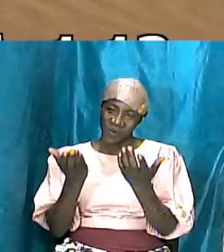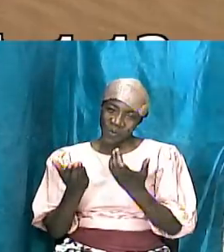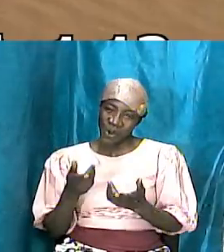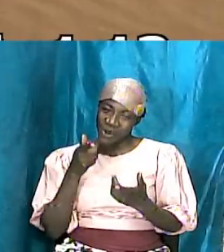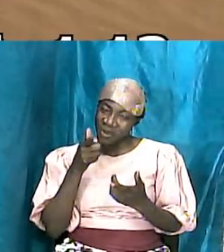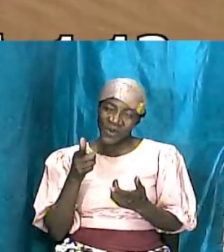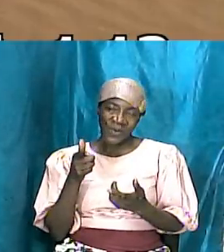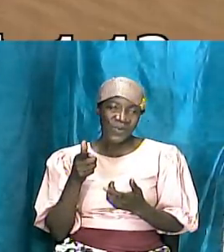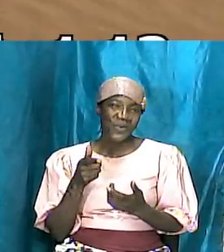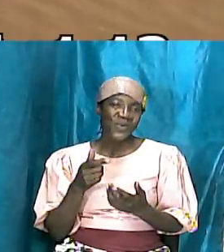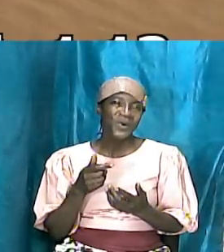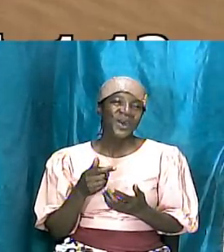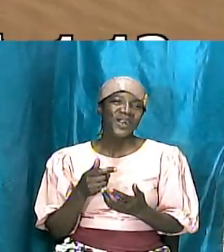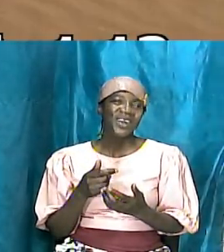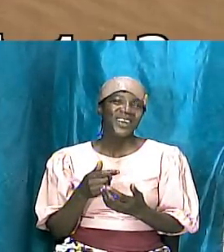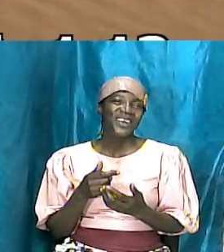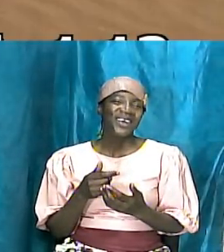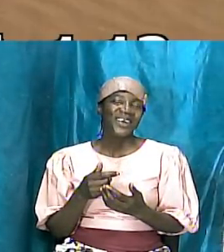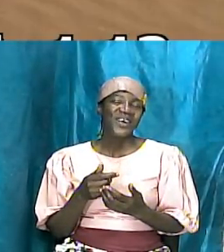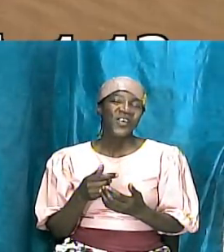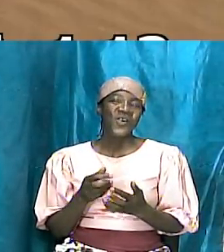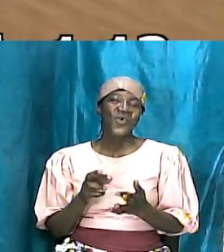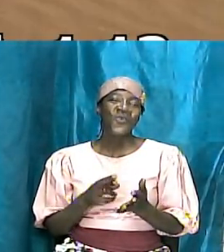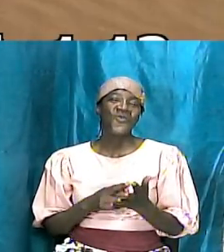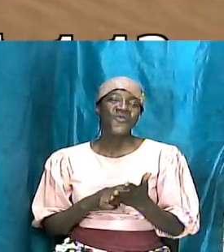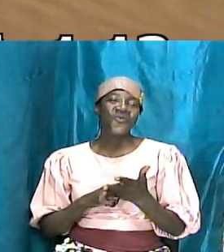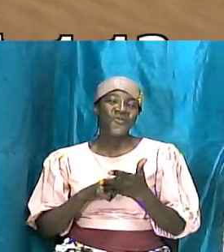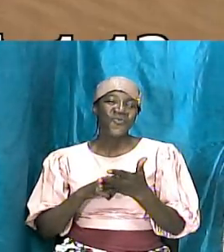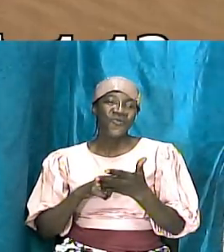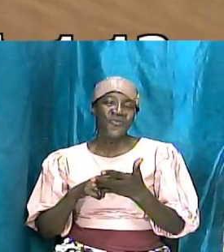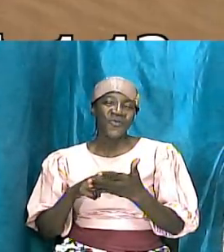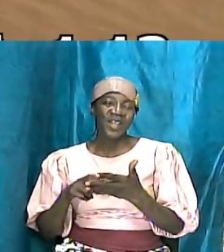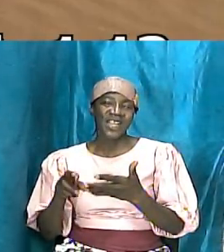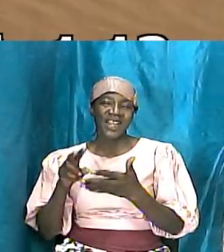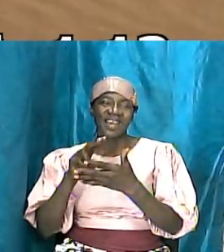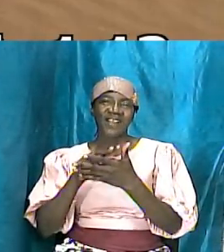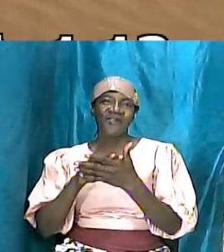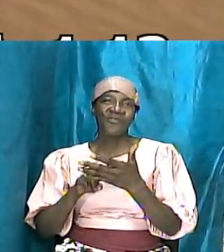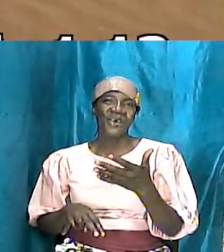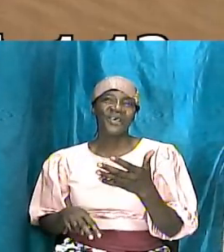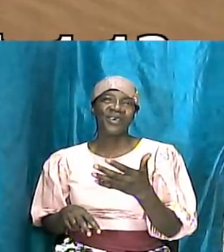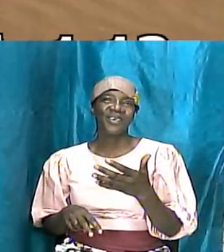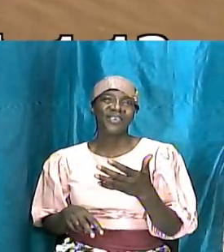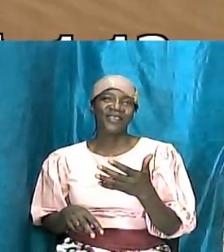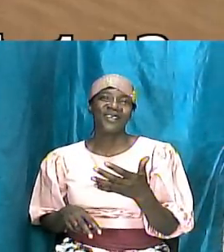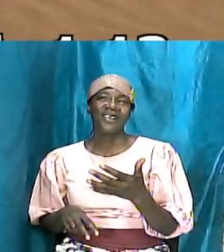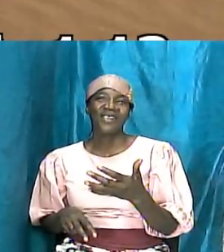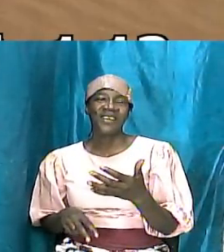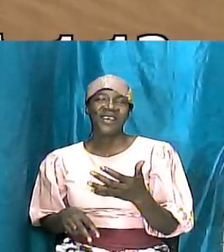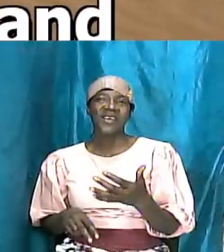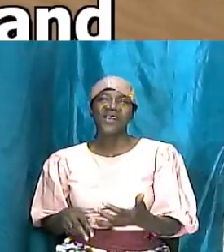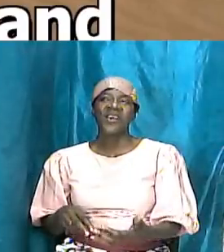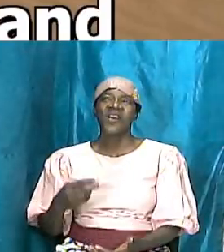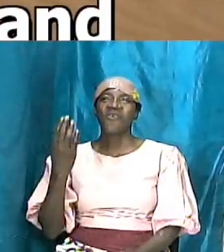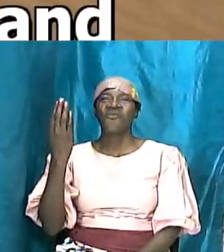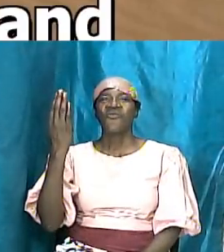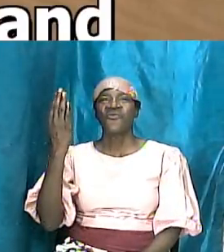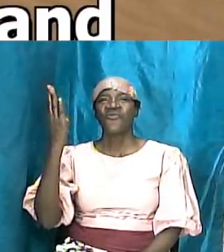read the chapters, the verses, sorry. So verse 14, and God